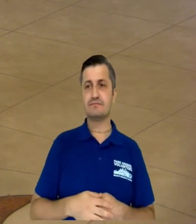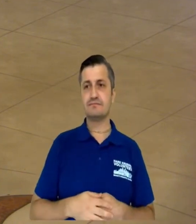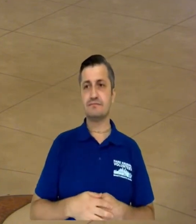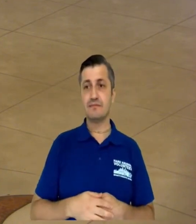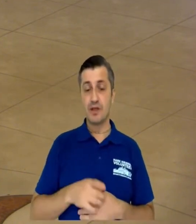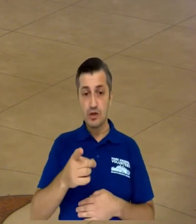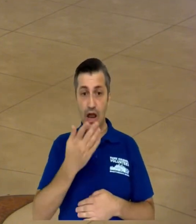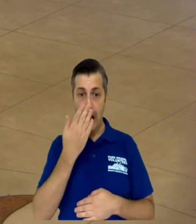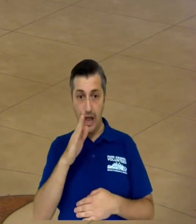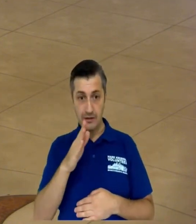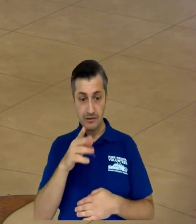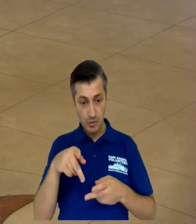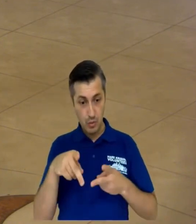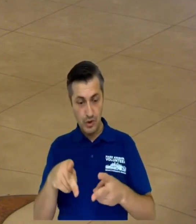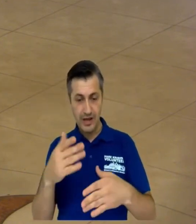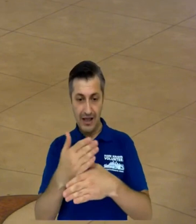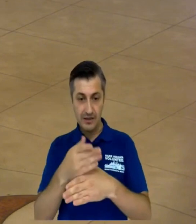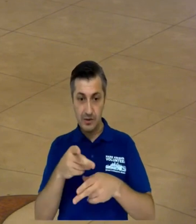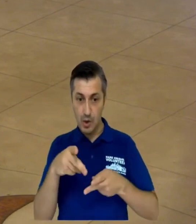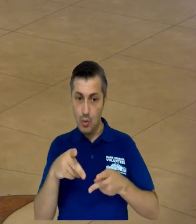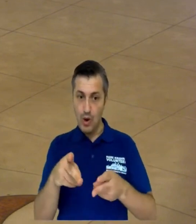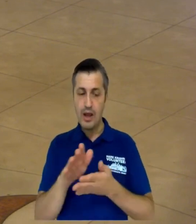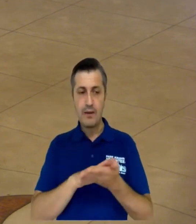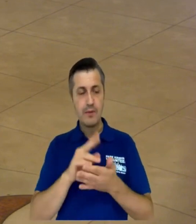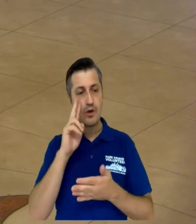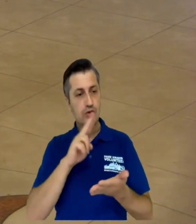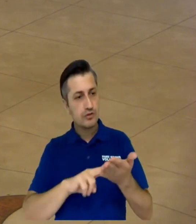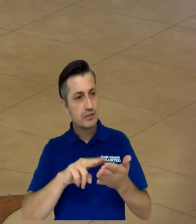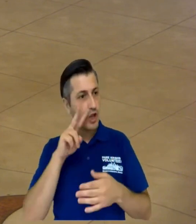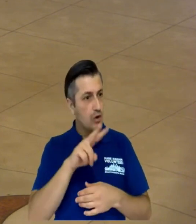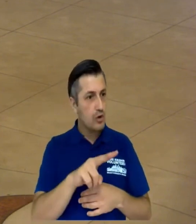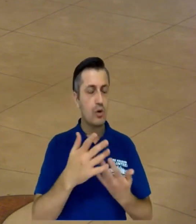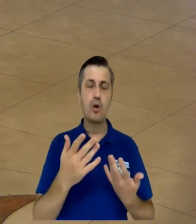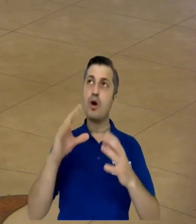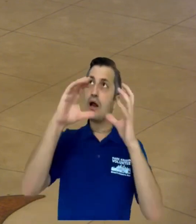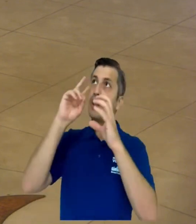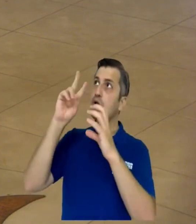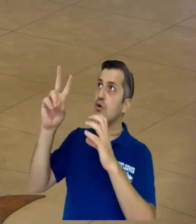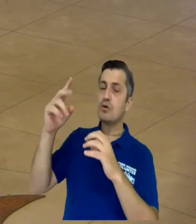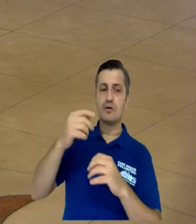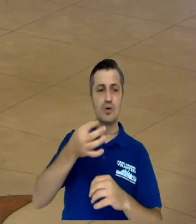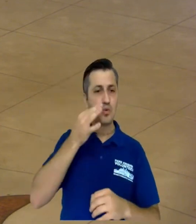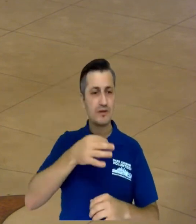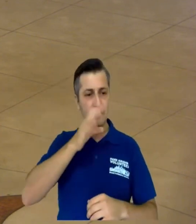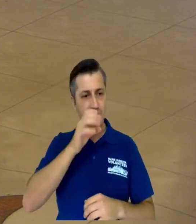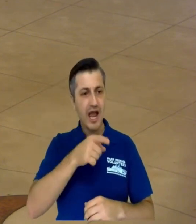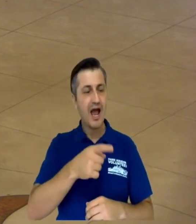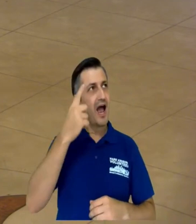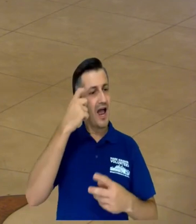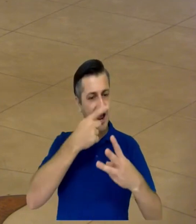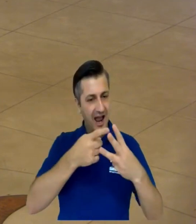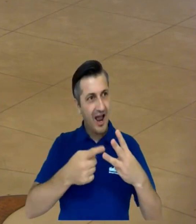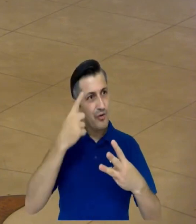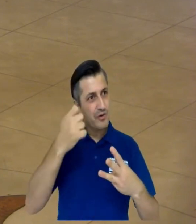could remember Krishna throughout our day. It's not only during our chanting, right? Sometimes we think you could only remember Krishna when we do prayers and